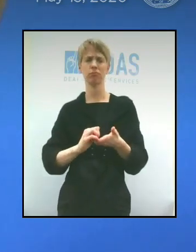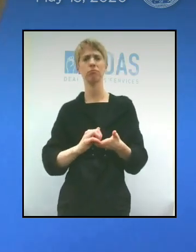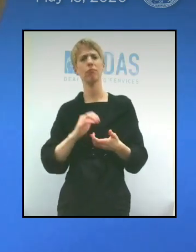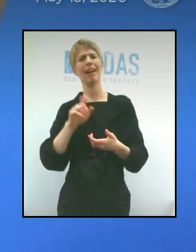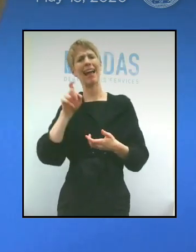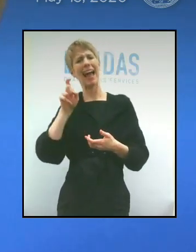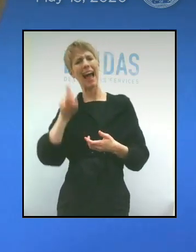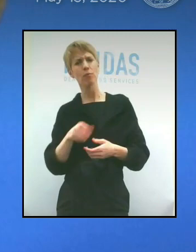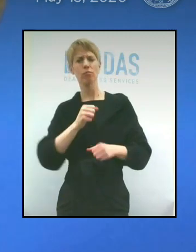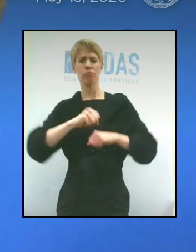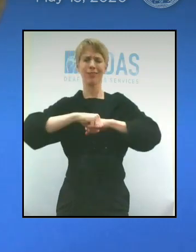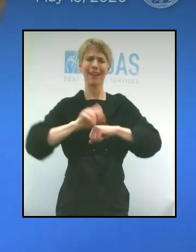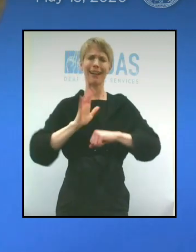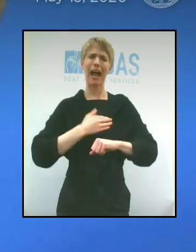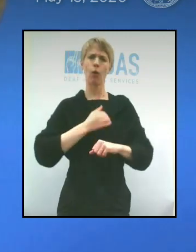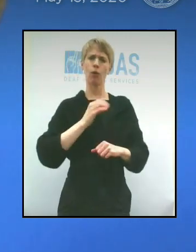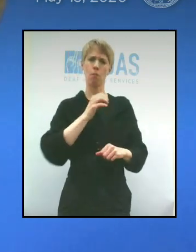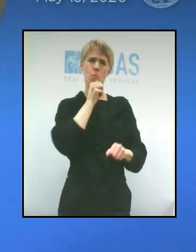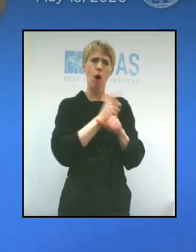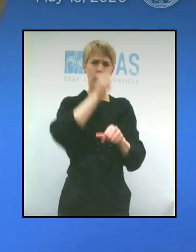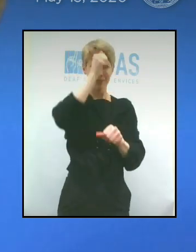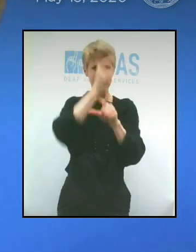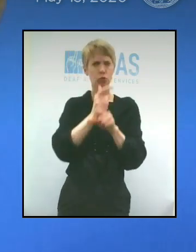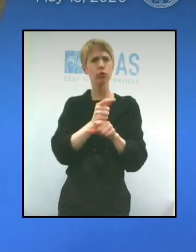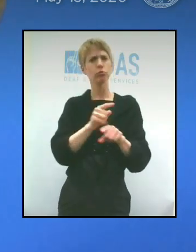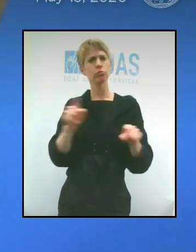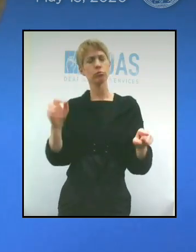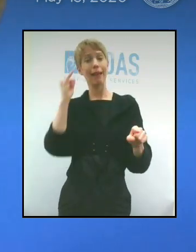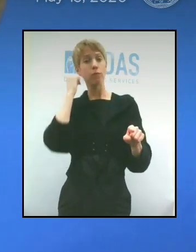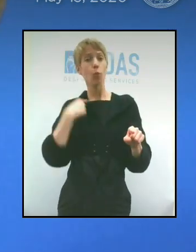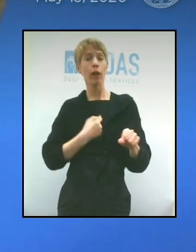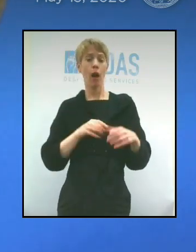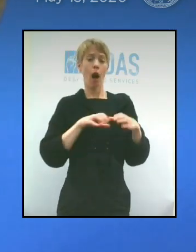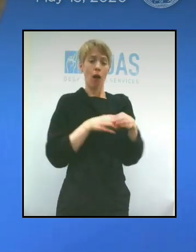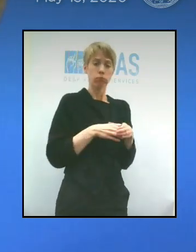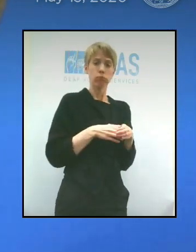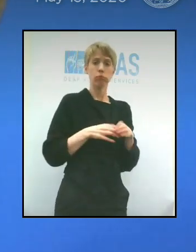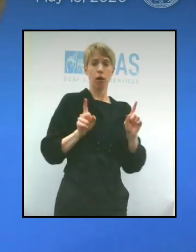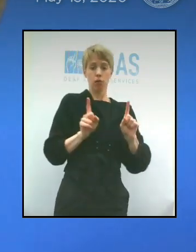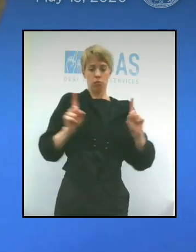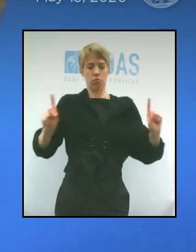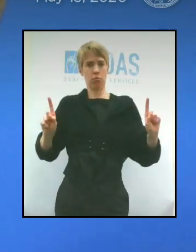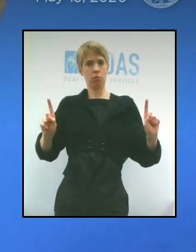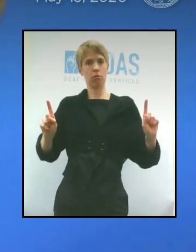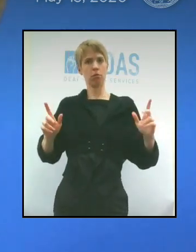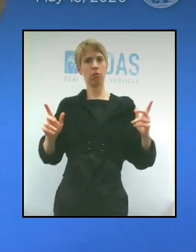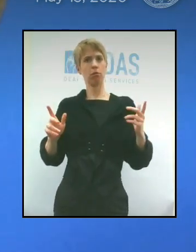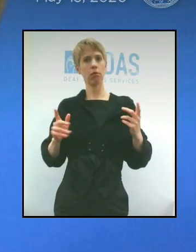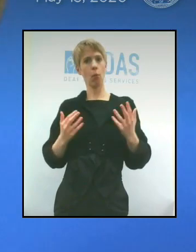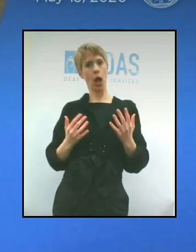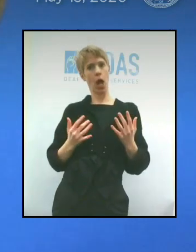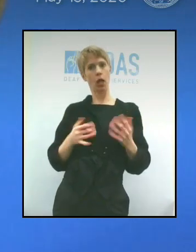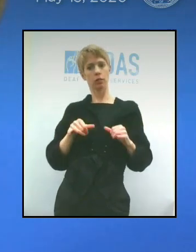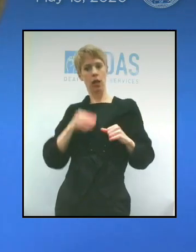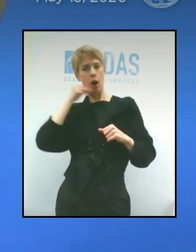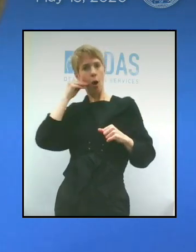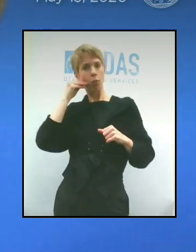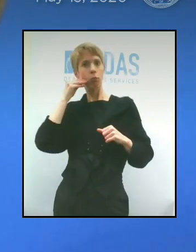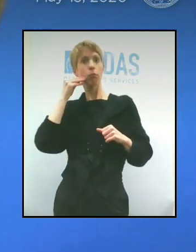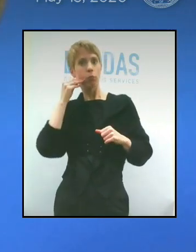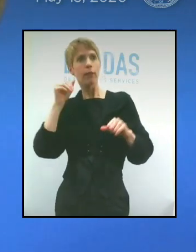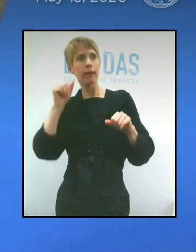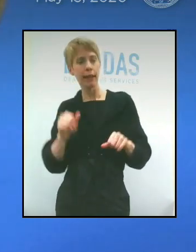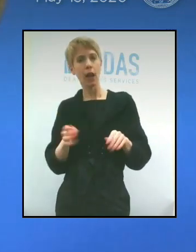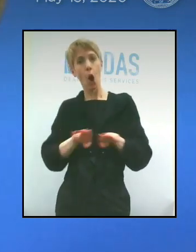we do that, we have an opportunity to open. If we don't, we could be stuck in this phase of not opening for some